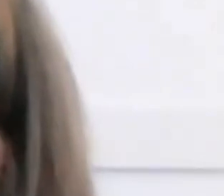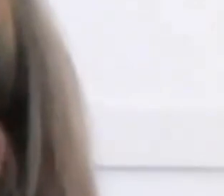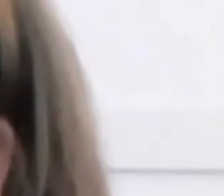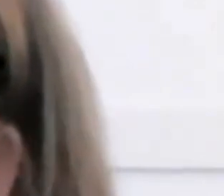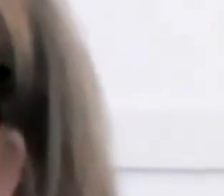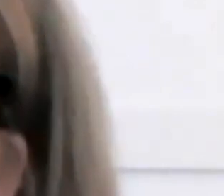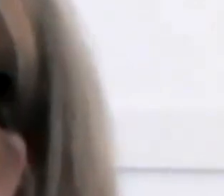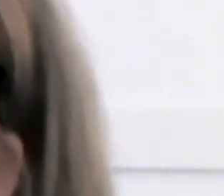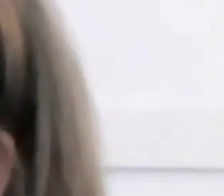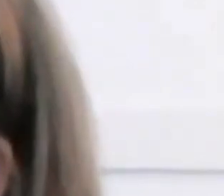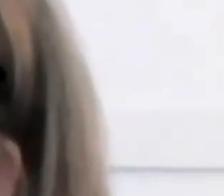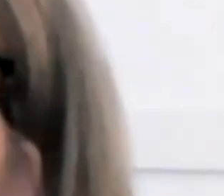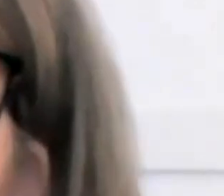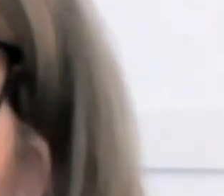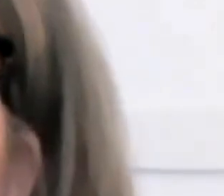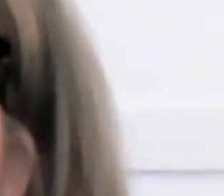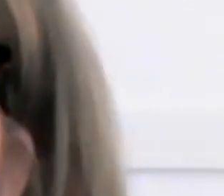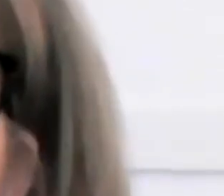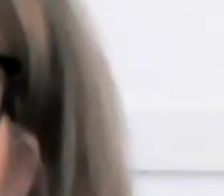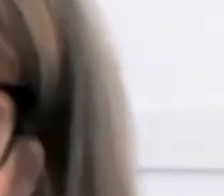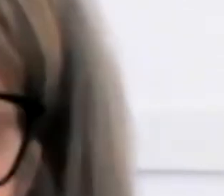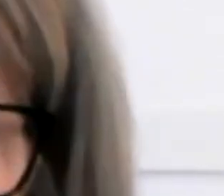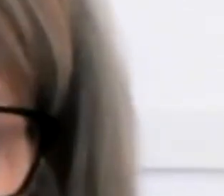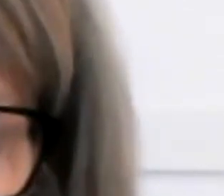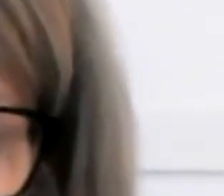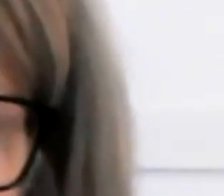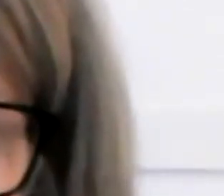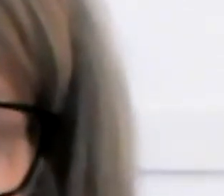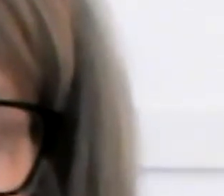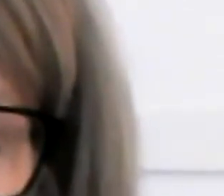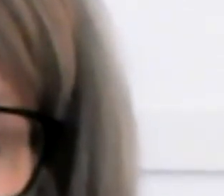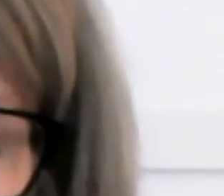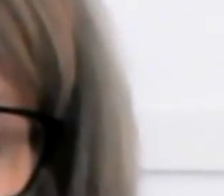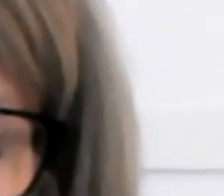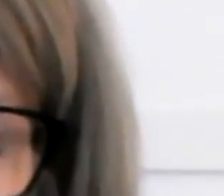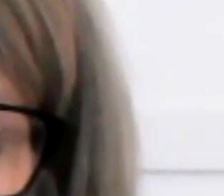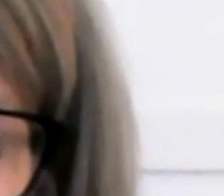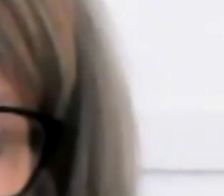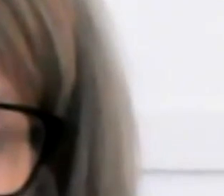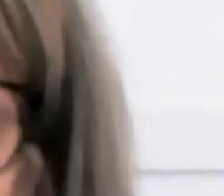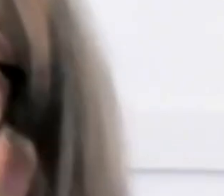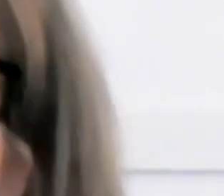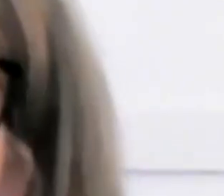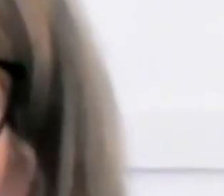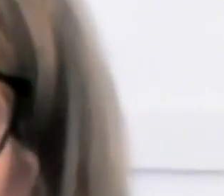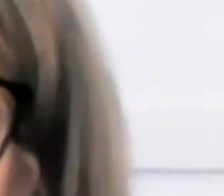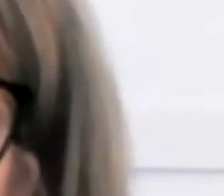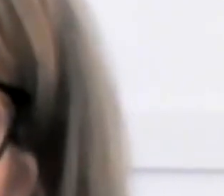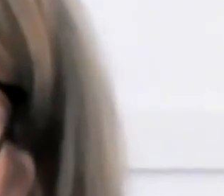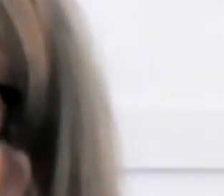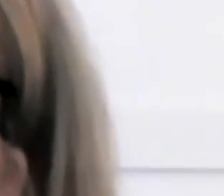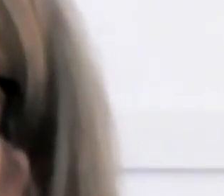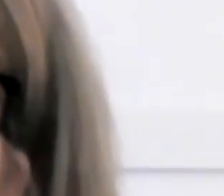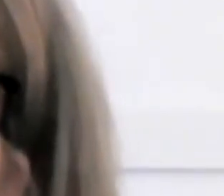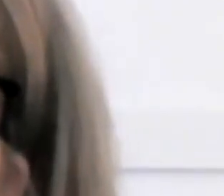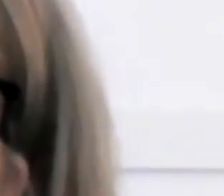at systems as a whole, learn more about systems dynamics, and make a bigger